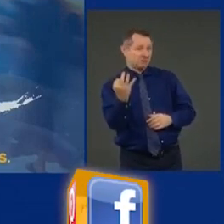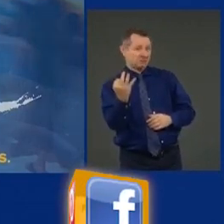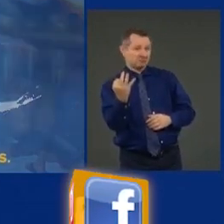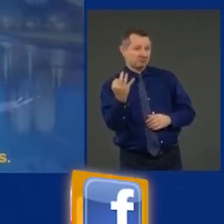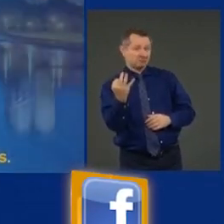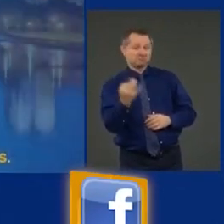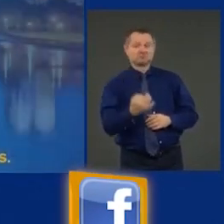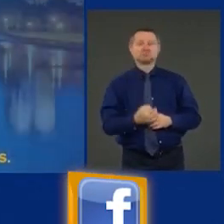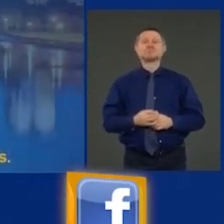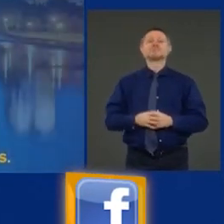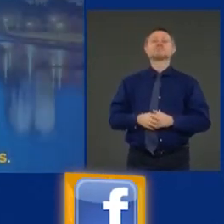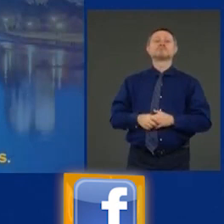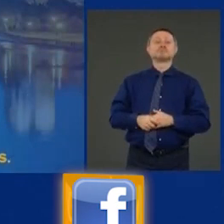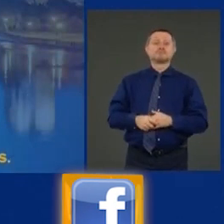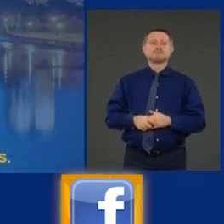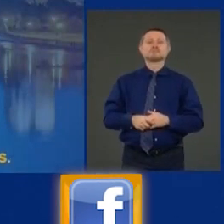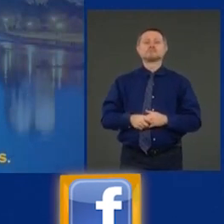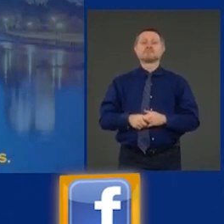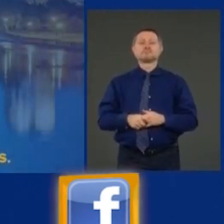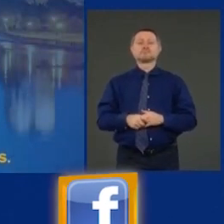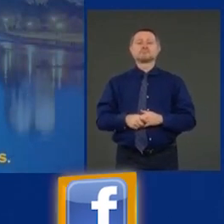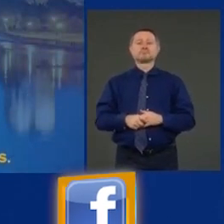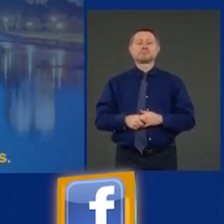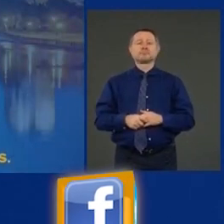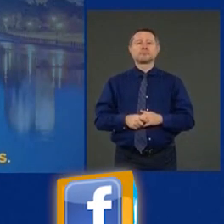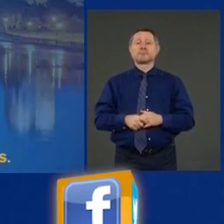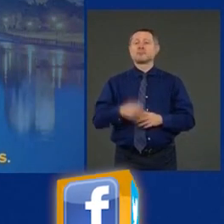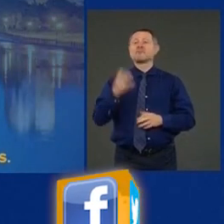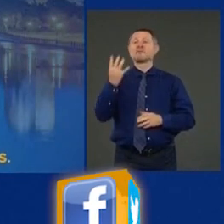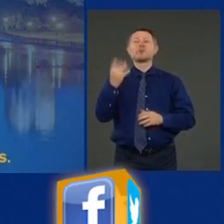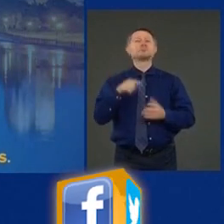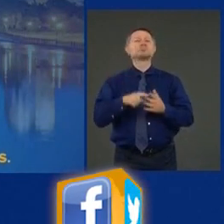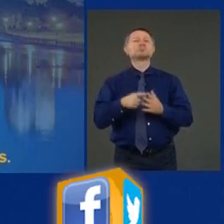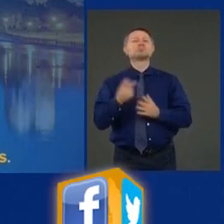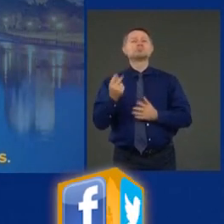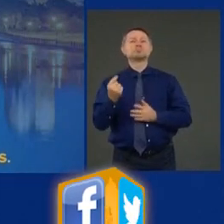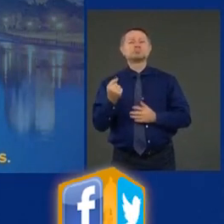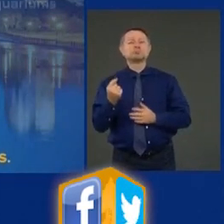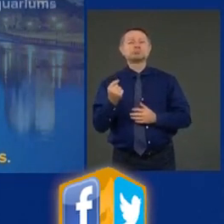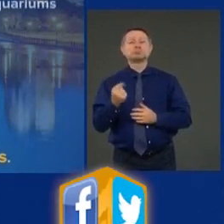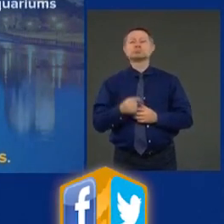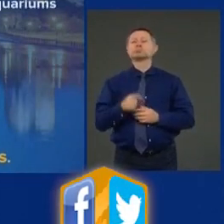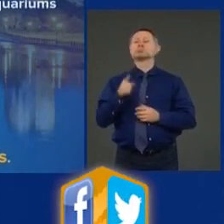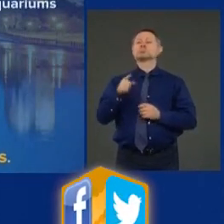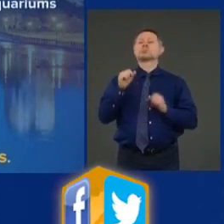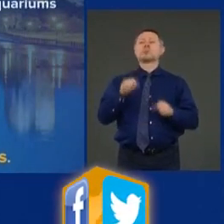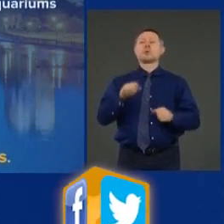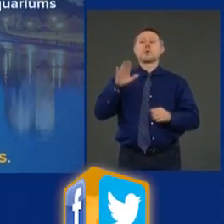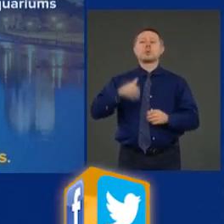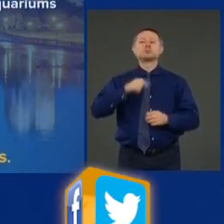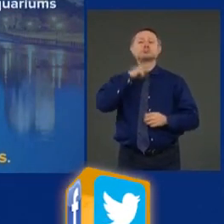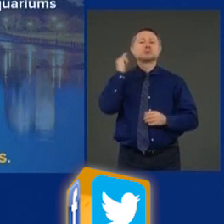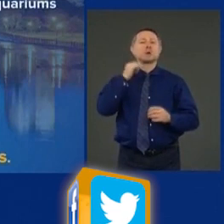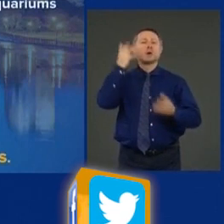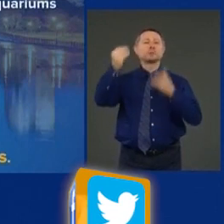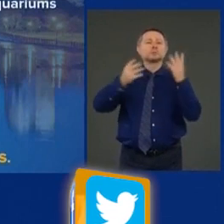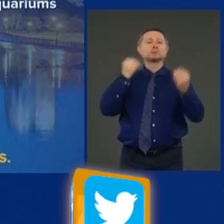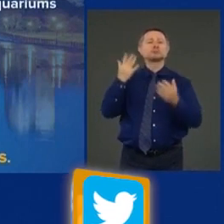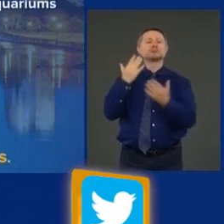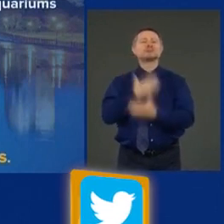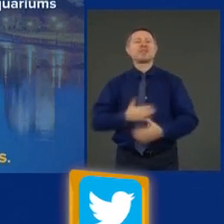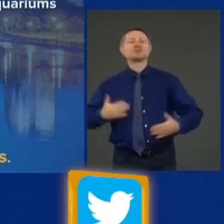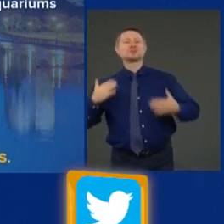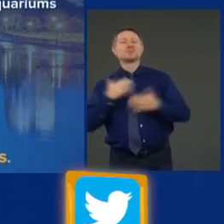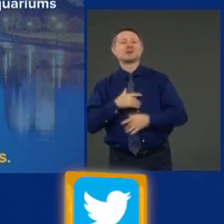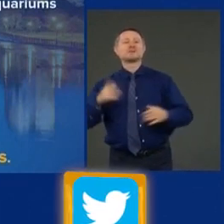5 regions on the map. On phase 4, we have low-risk outdoor arts, low-risk